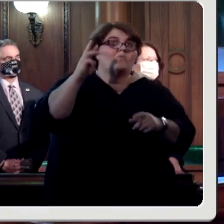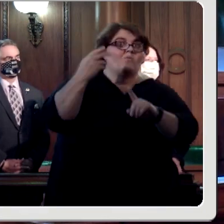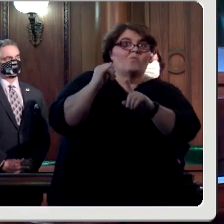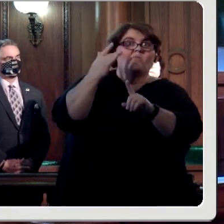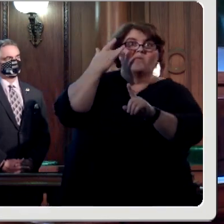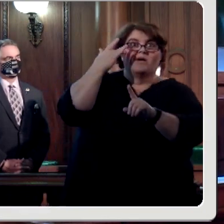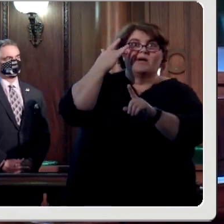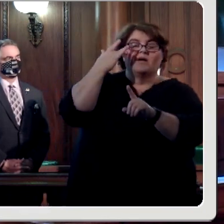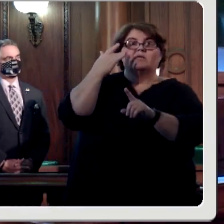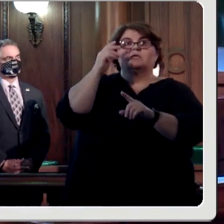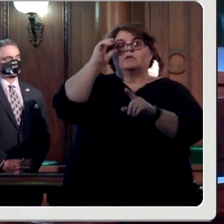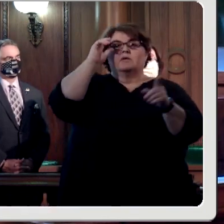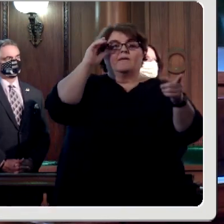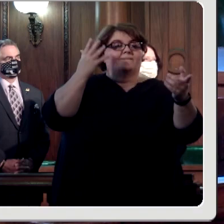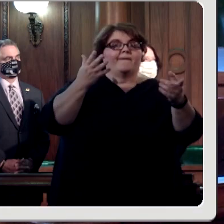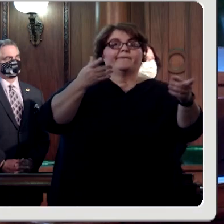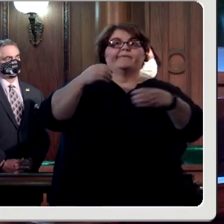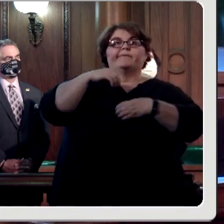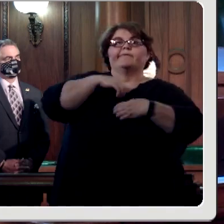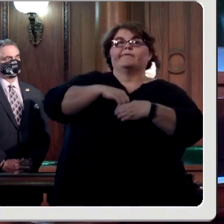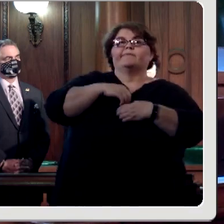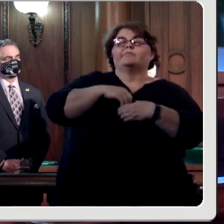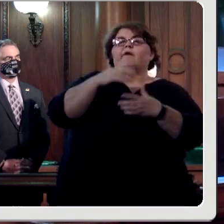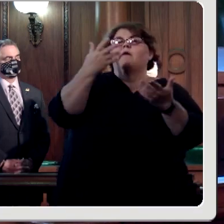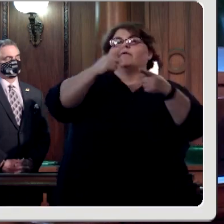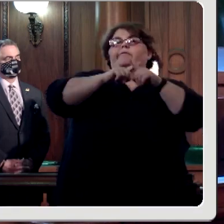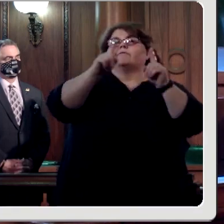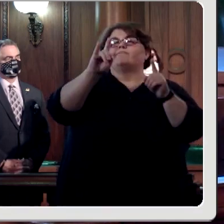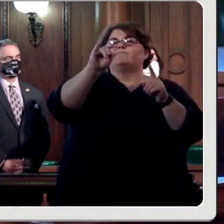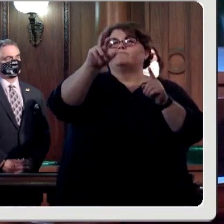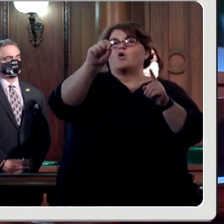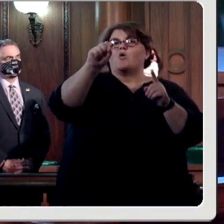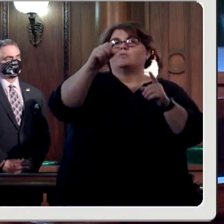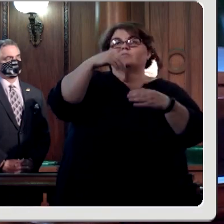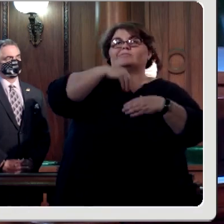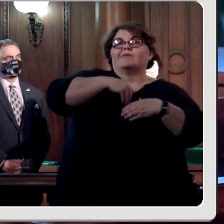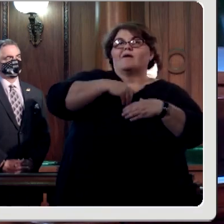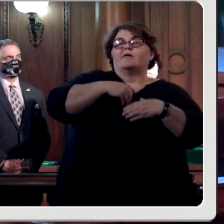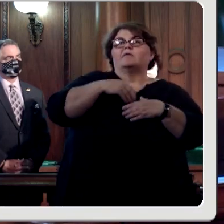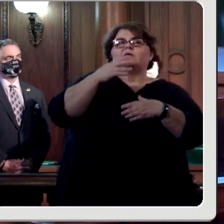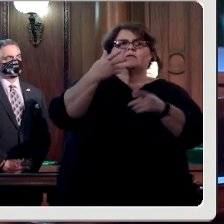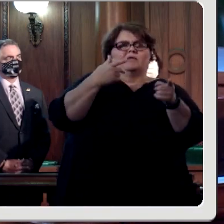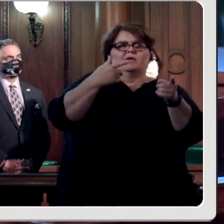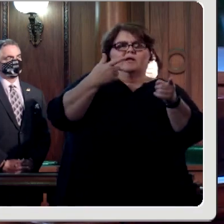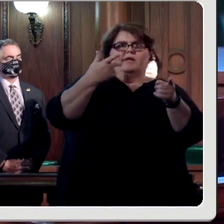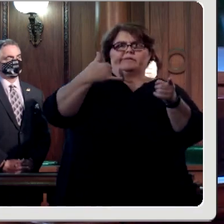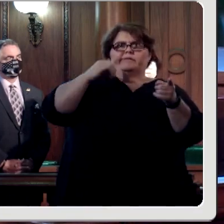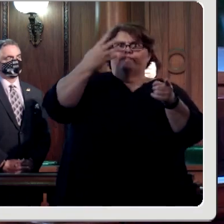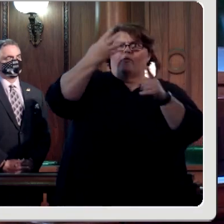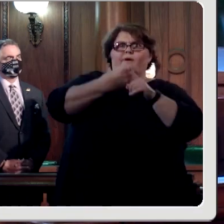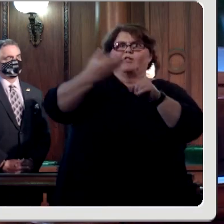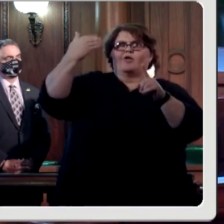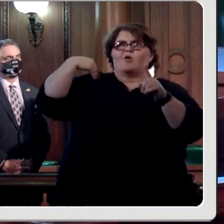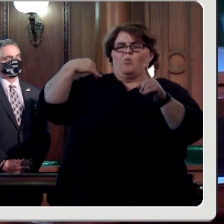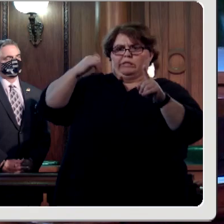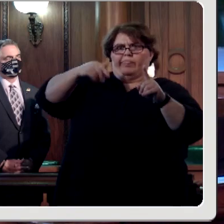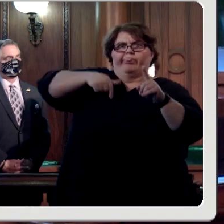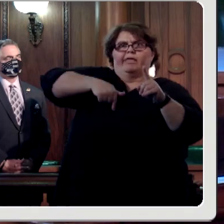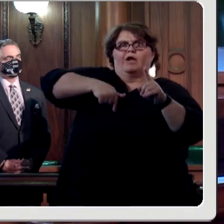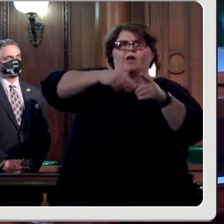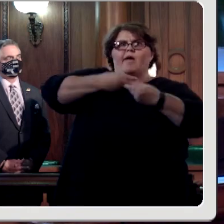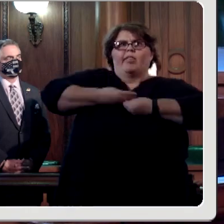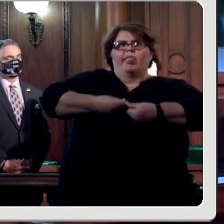long periods of time, and we will look for other explanations for why they may be having those symptoms. There could